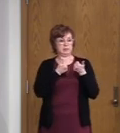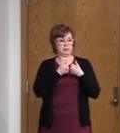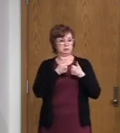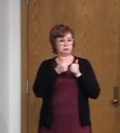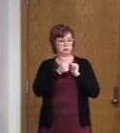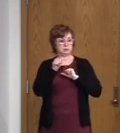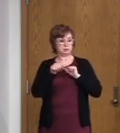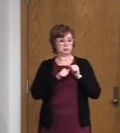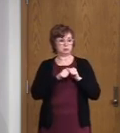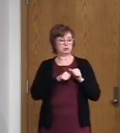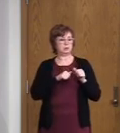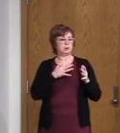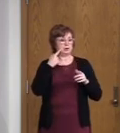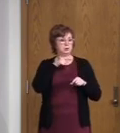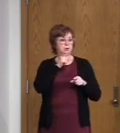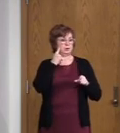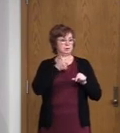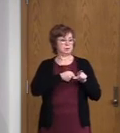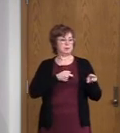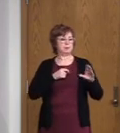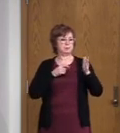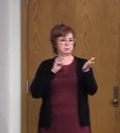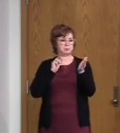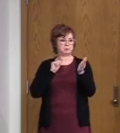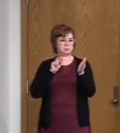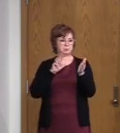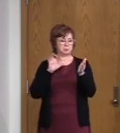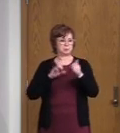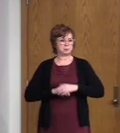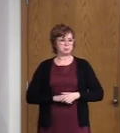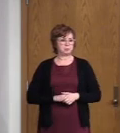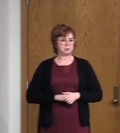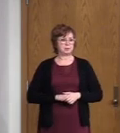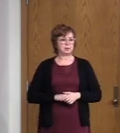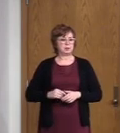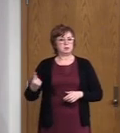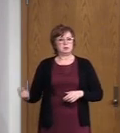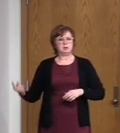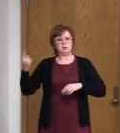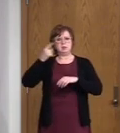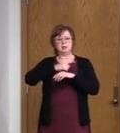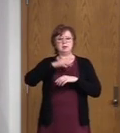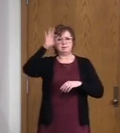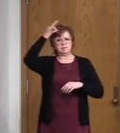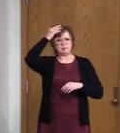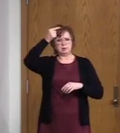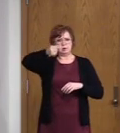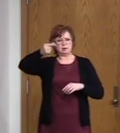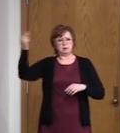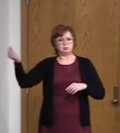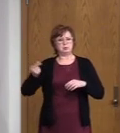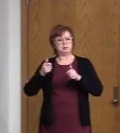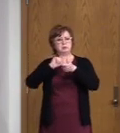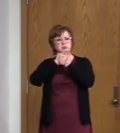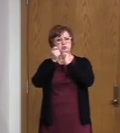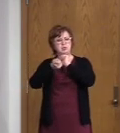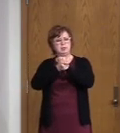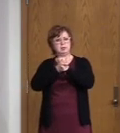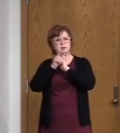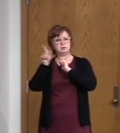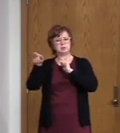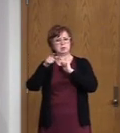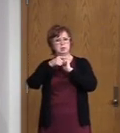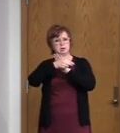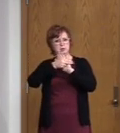Go to Mark. Today the federal government approved a change to Pfizer vaccines labels to stipulate that they have 6 doses in